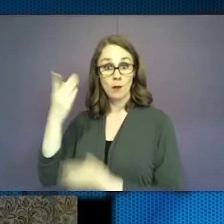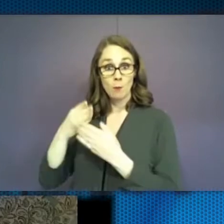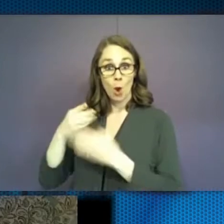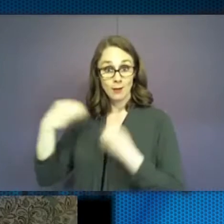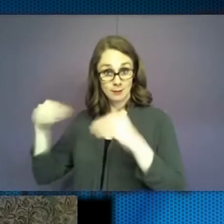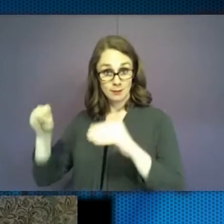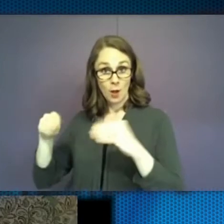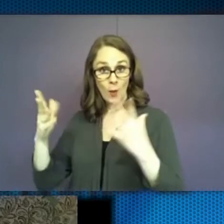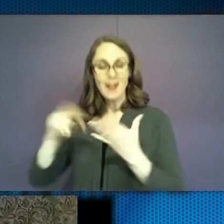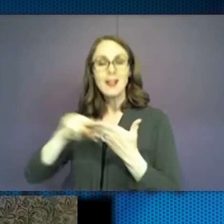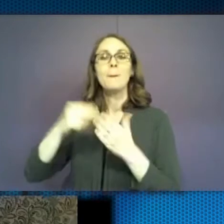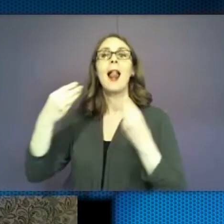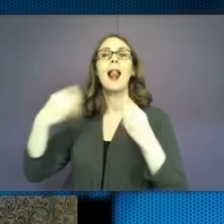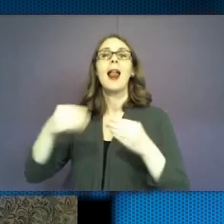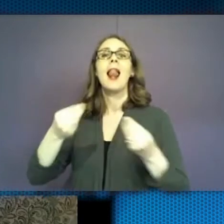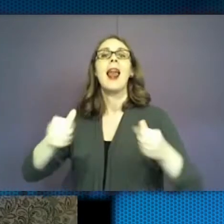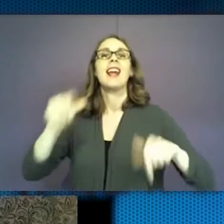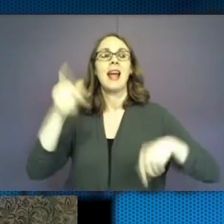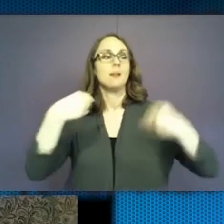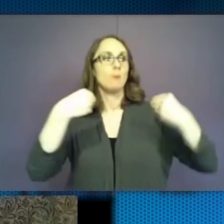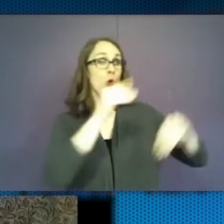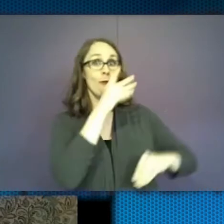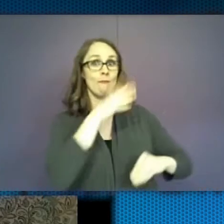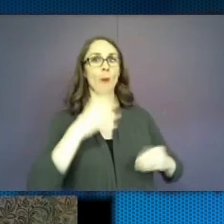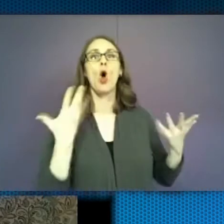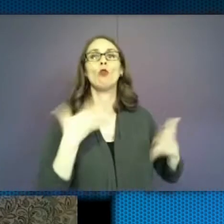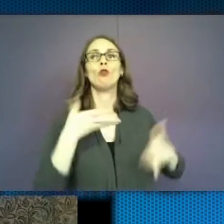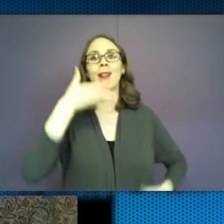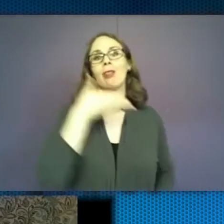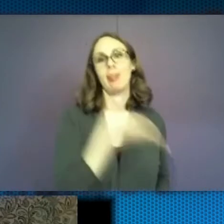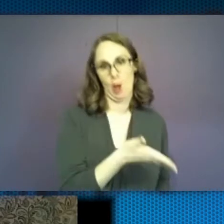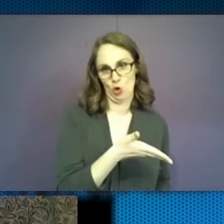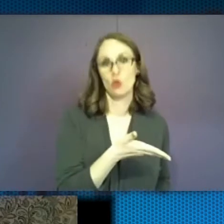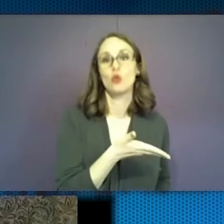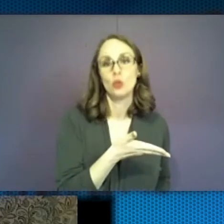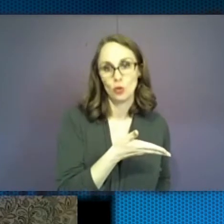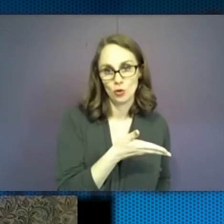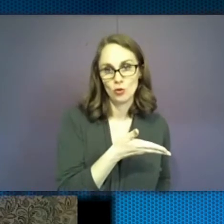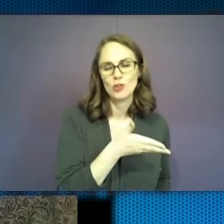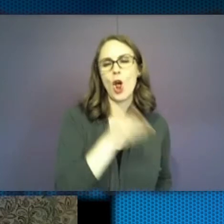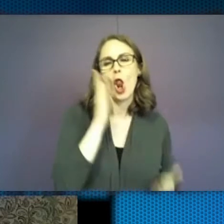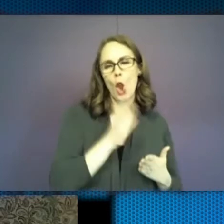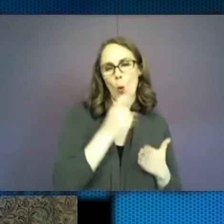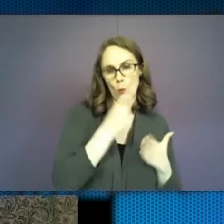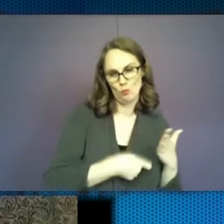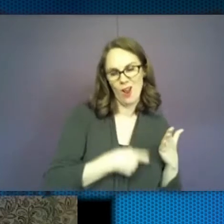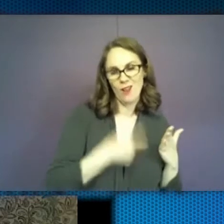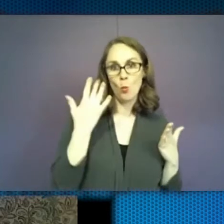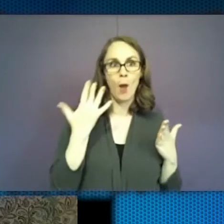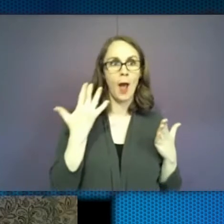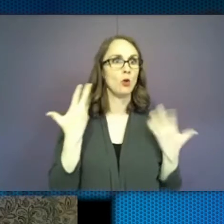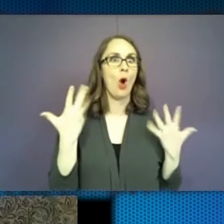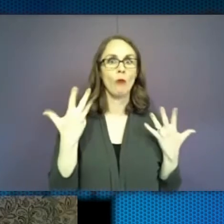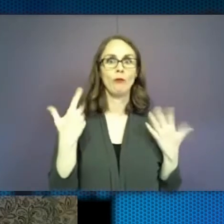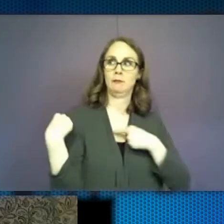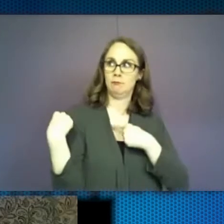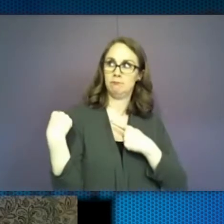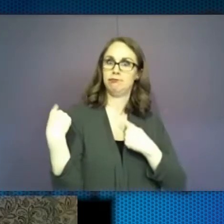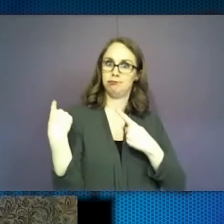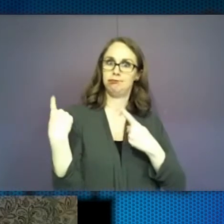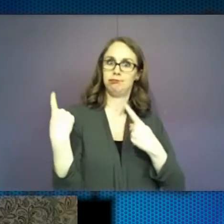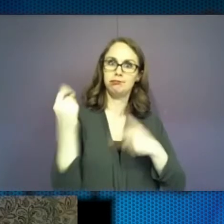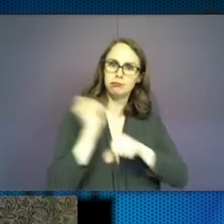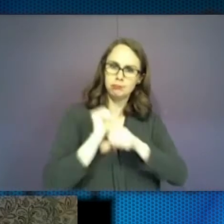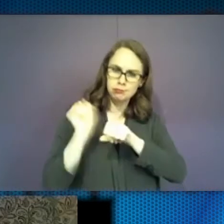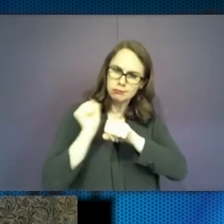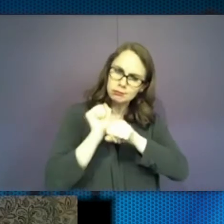land had to be sold to farmers who were already settled on it at a lower price because they had spent all these years working